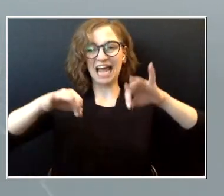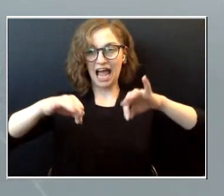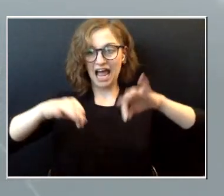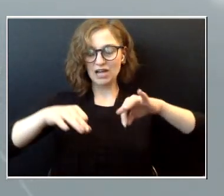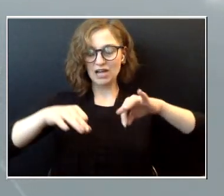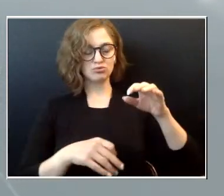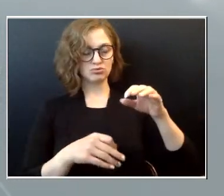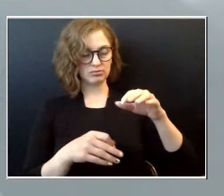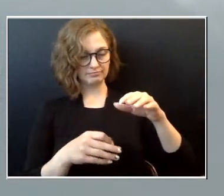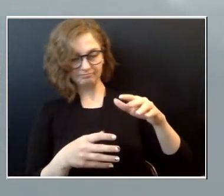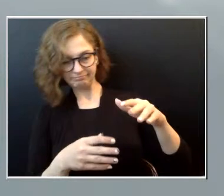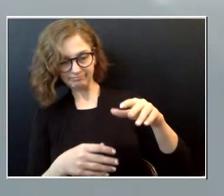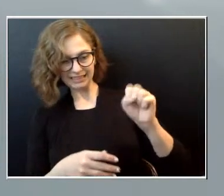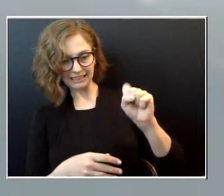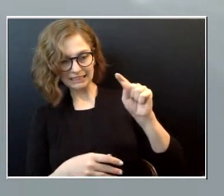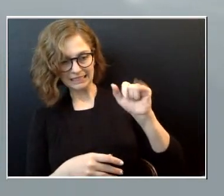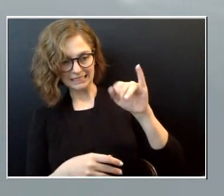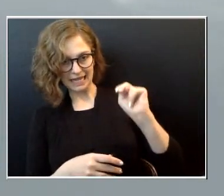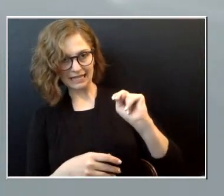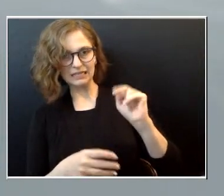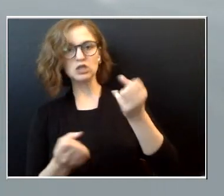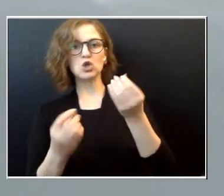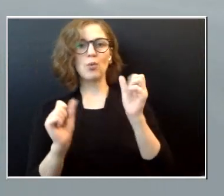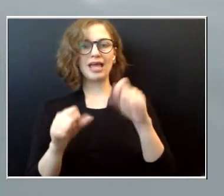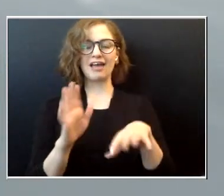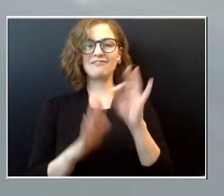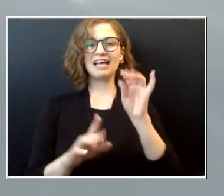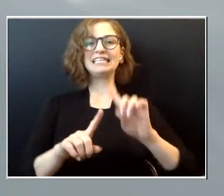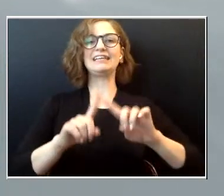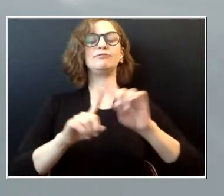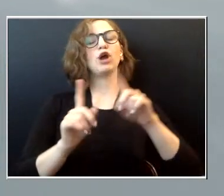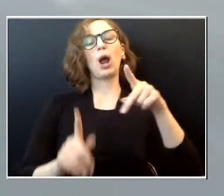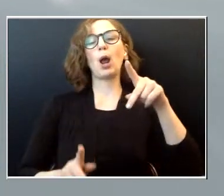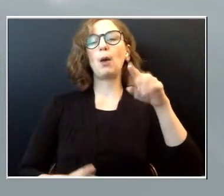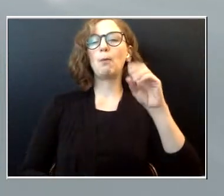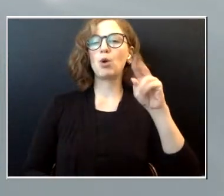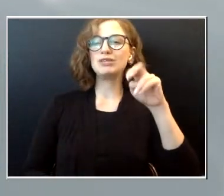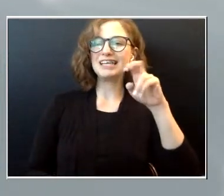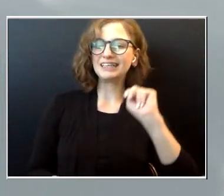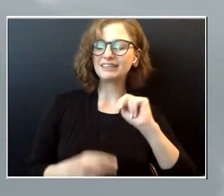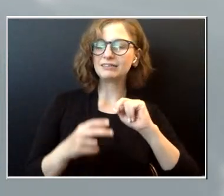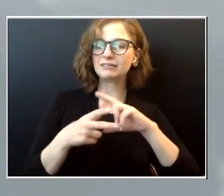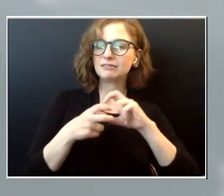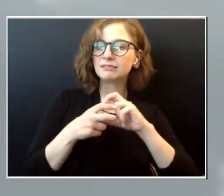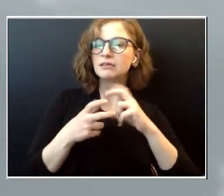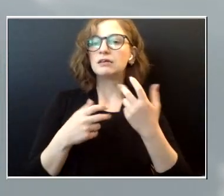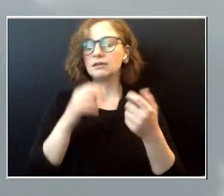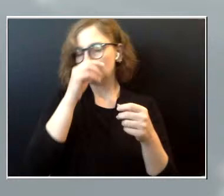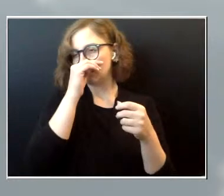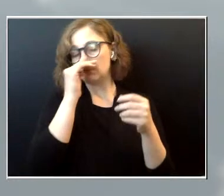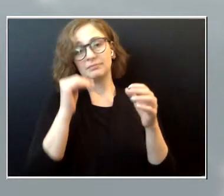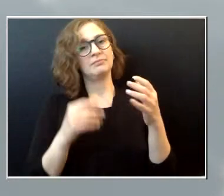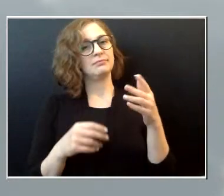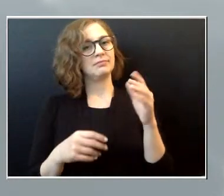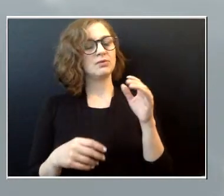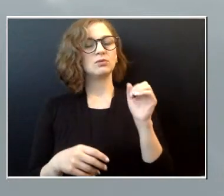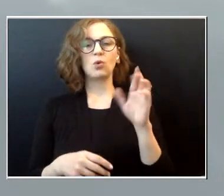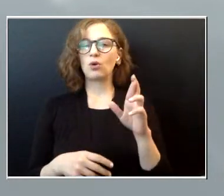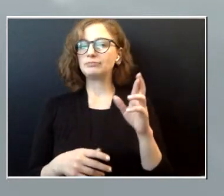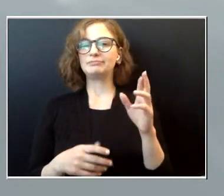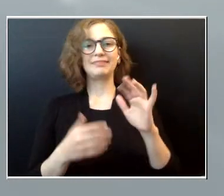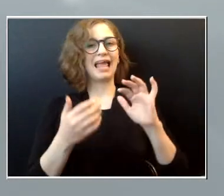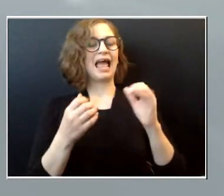different proteins like estrogen receptor, or look at how fast the cells are growing, and that's usually called